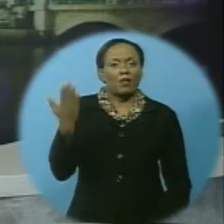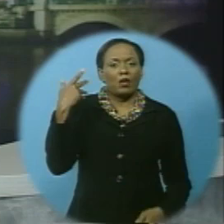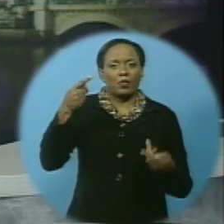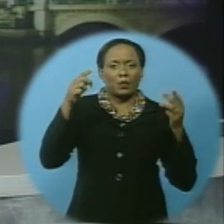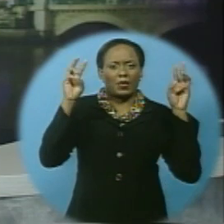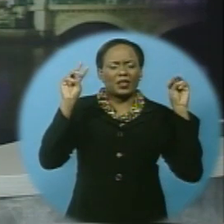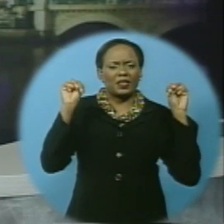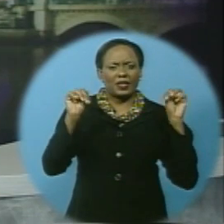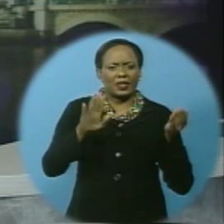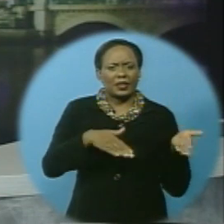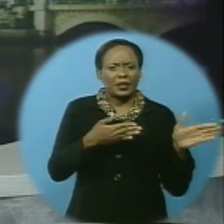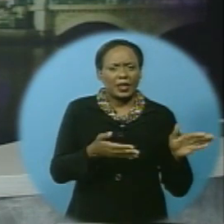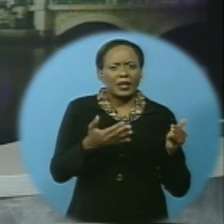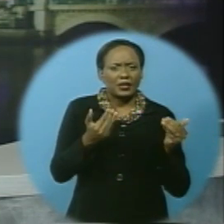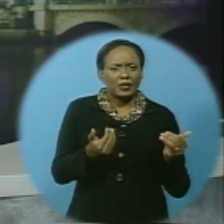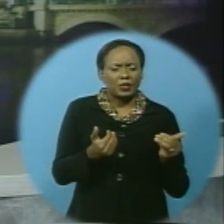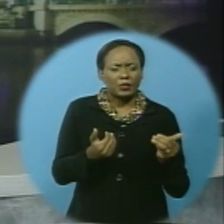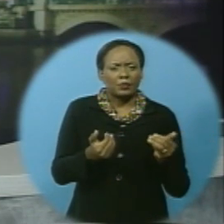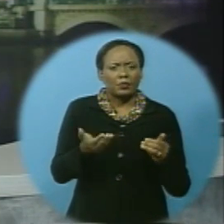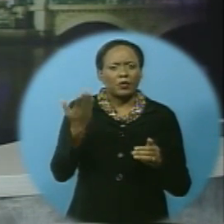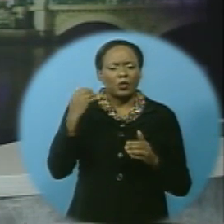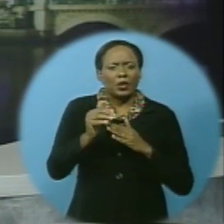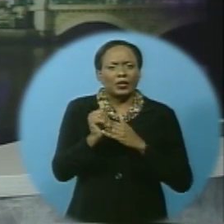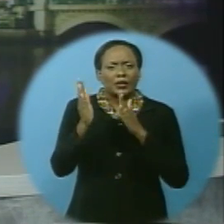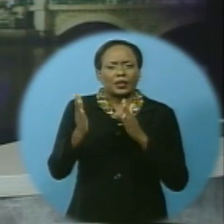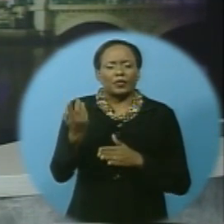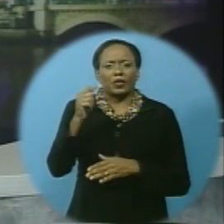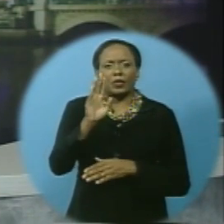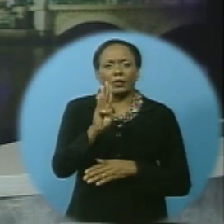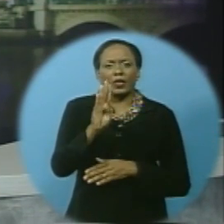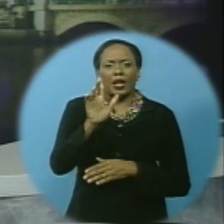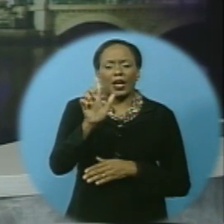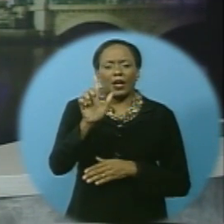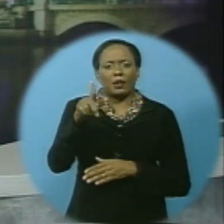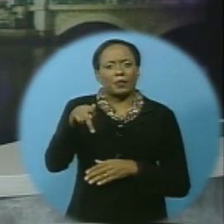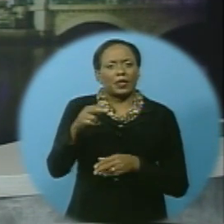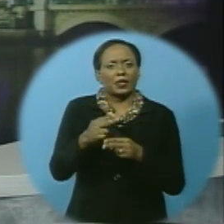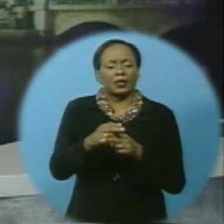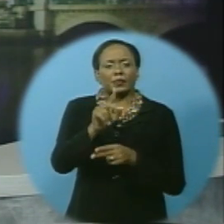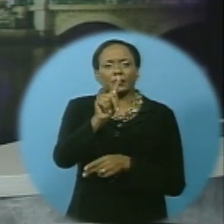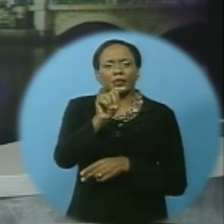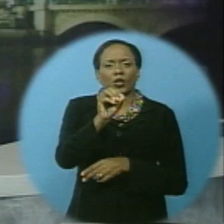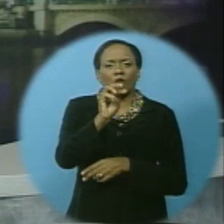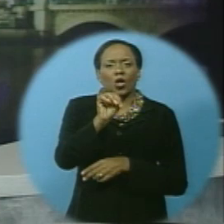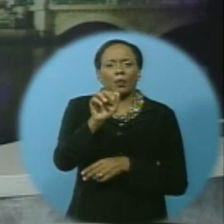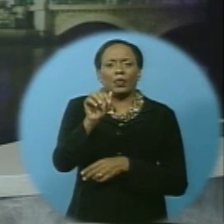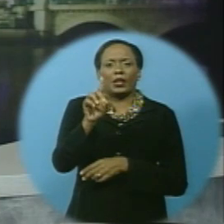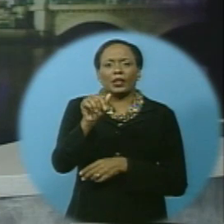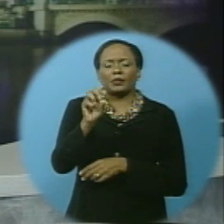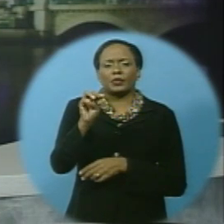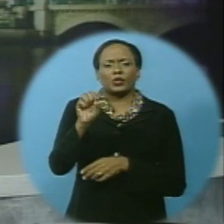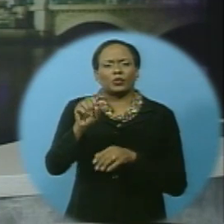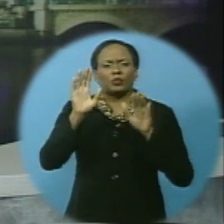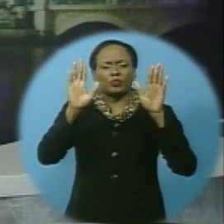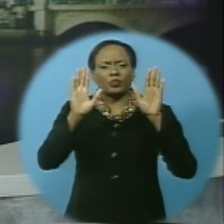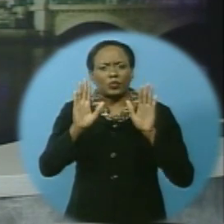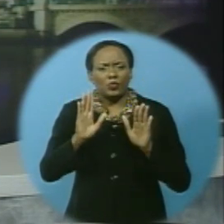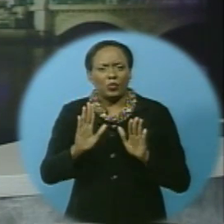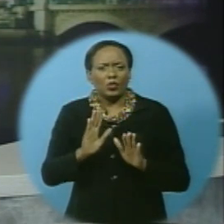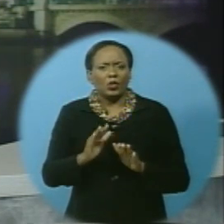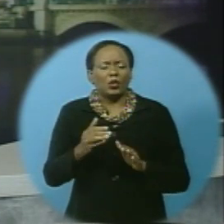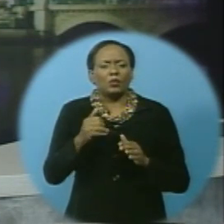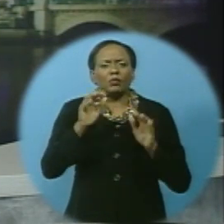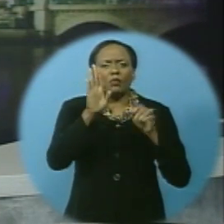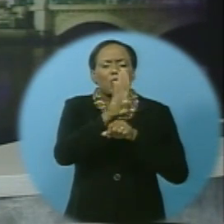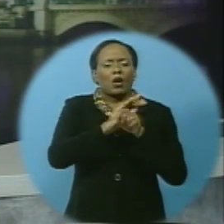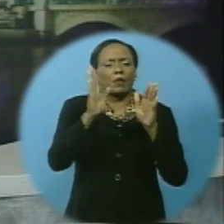The late Prime Minister and leader of the Barbados Labour Party, Tom Adams, has been hailed as one of the most outstanding and